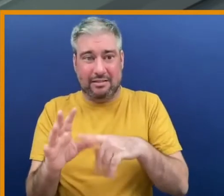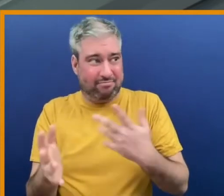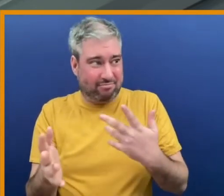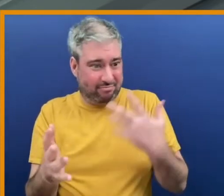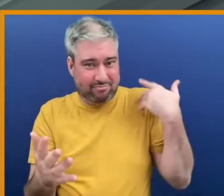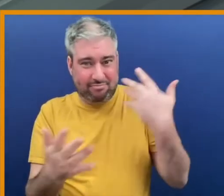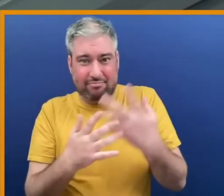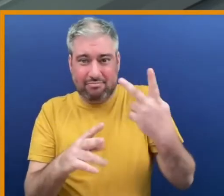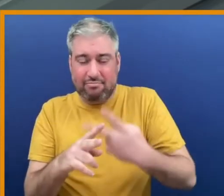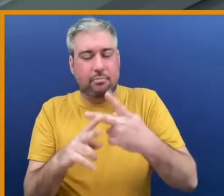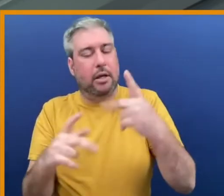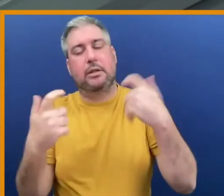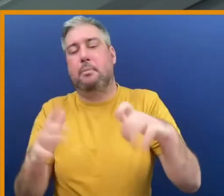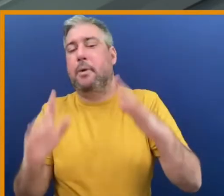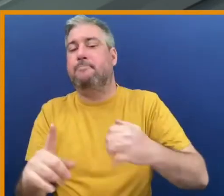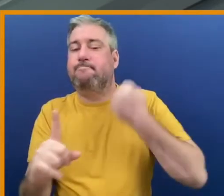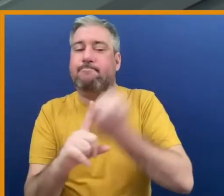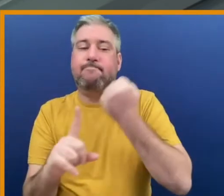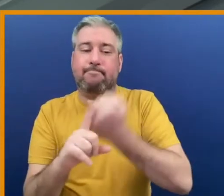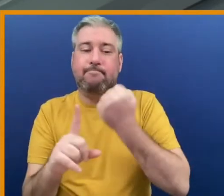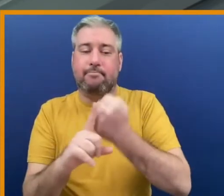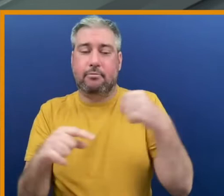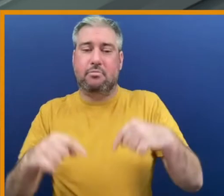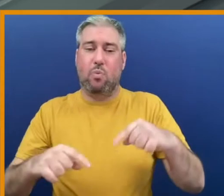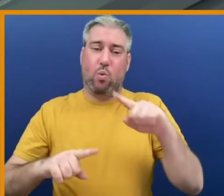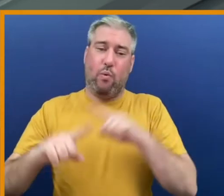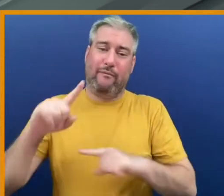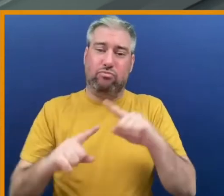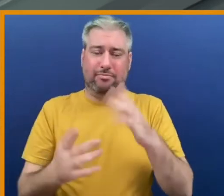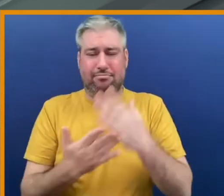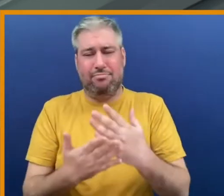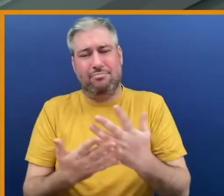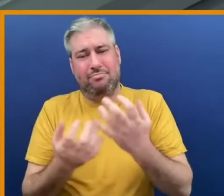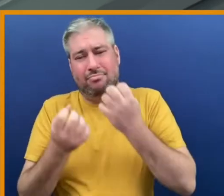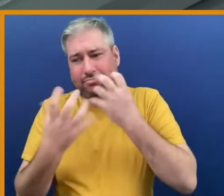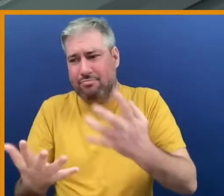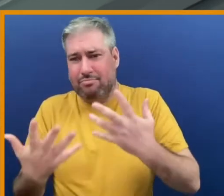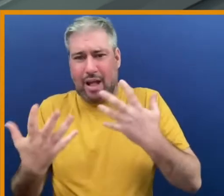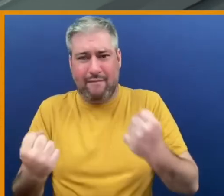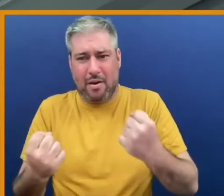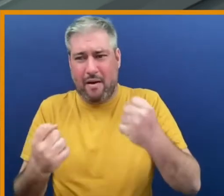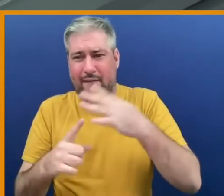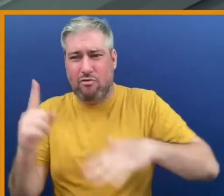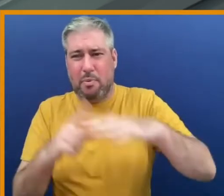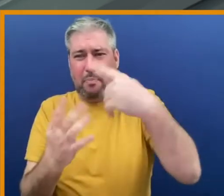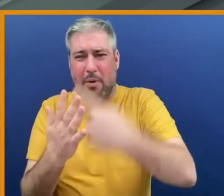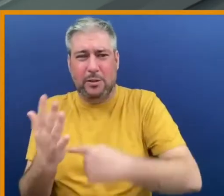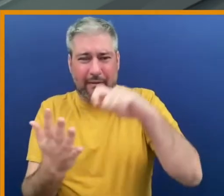debates over the next few days, and as a party we already have a great store of environmental goodies in the store